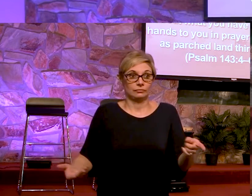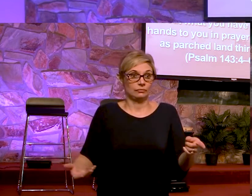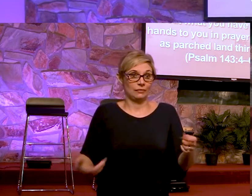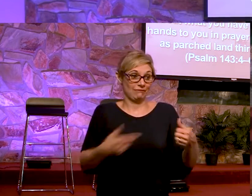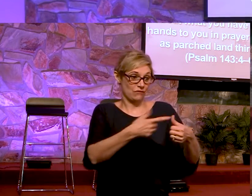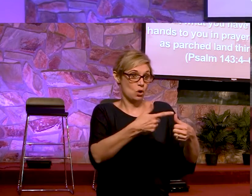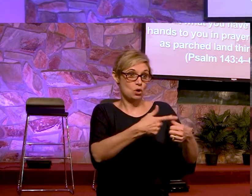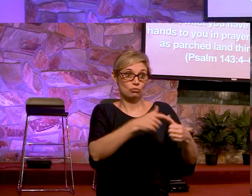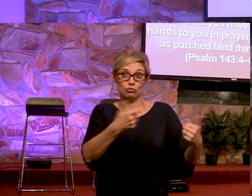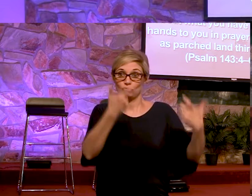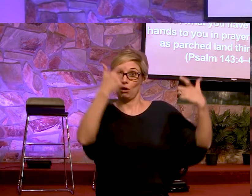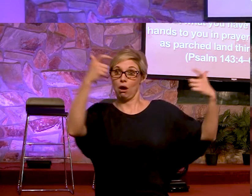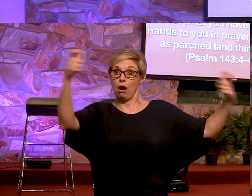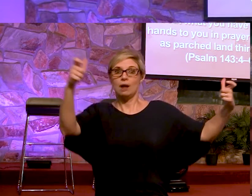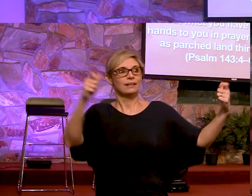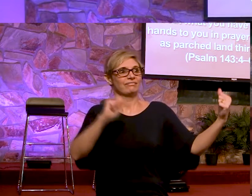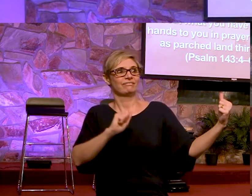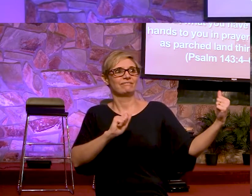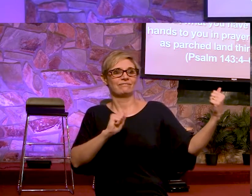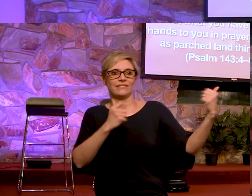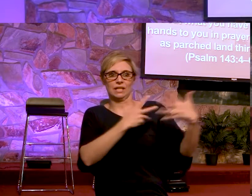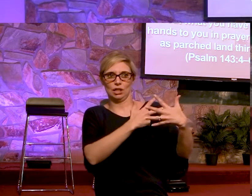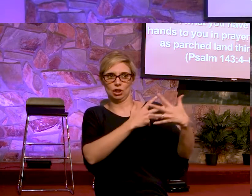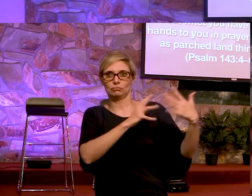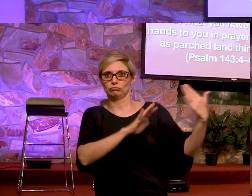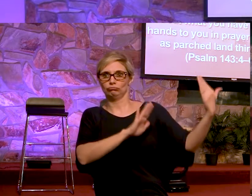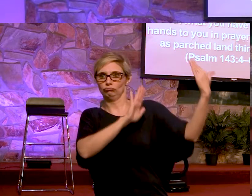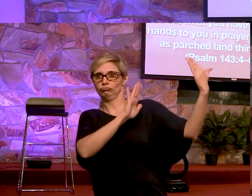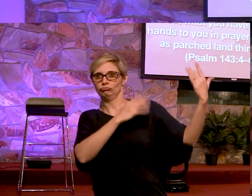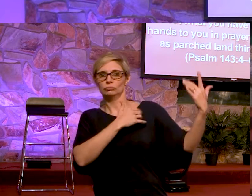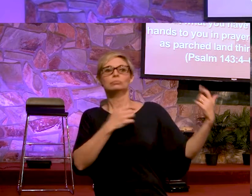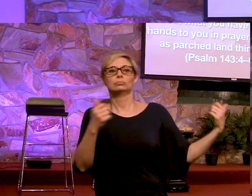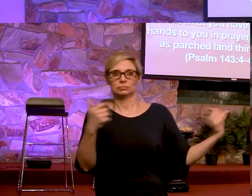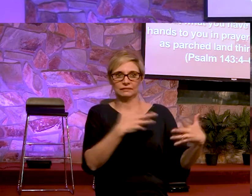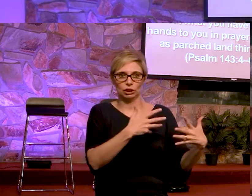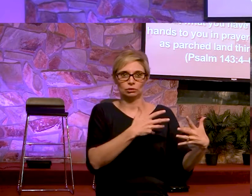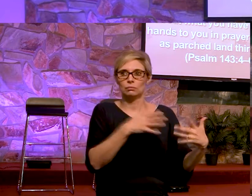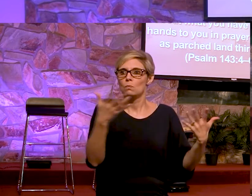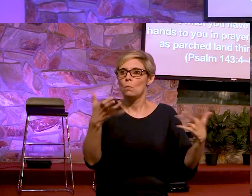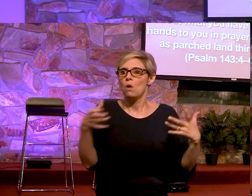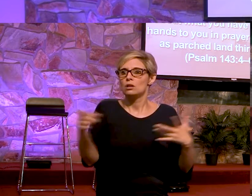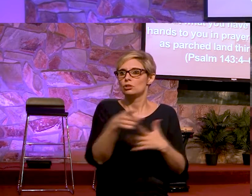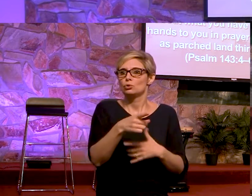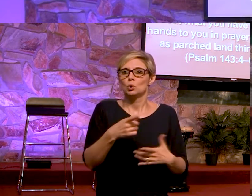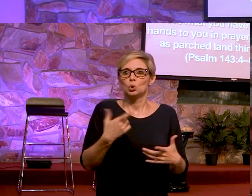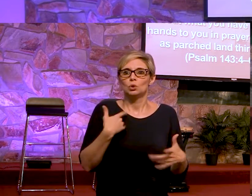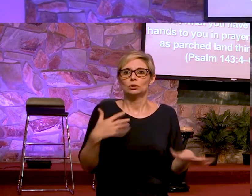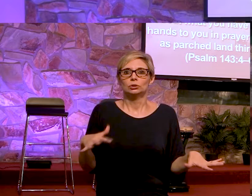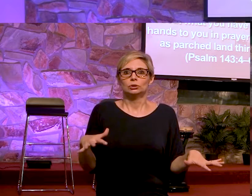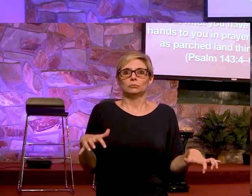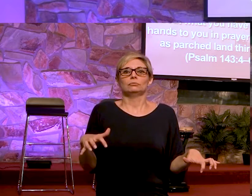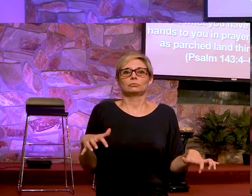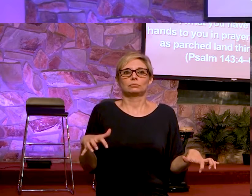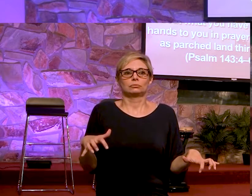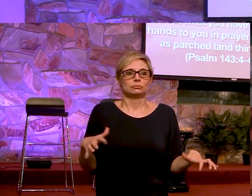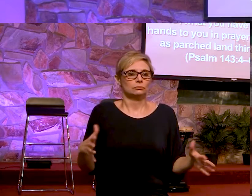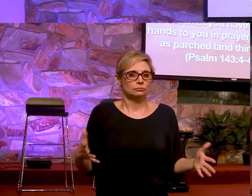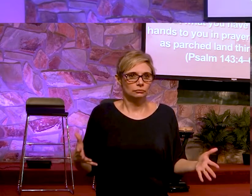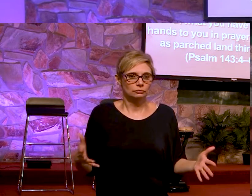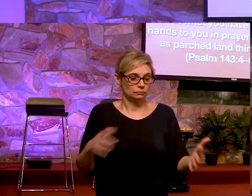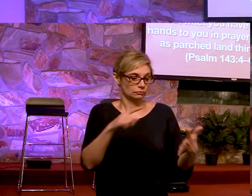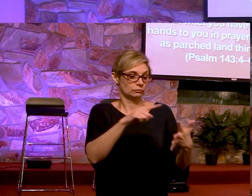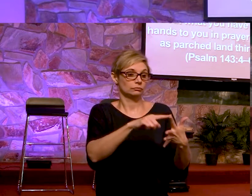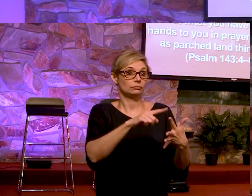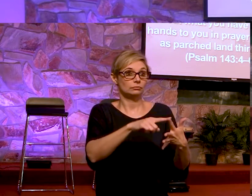called fear. And that giant wants to paralyze you. Then we looked at the giant called